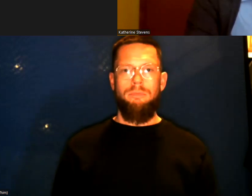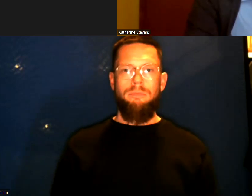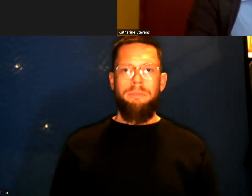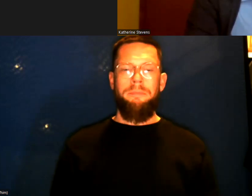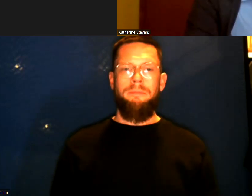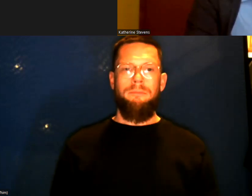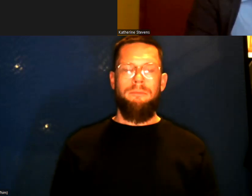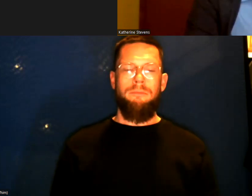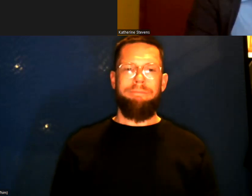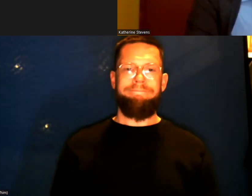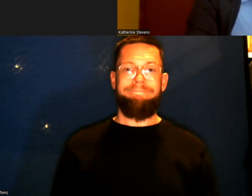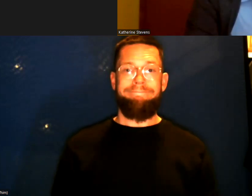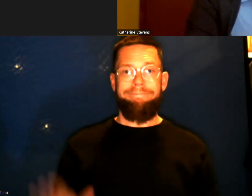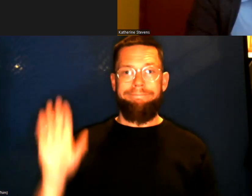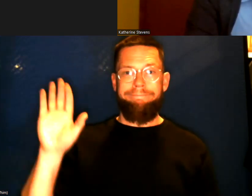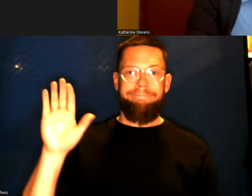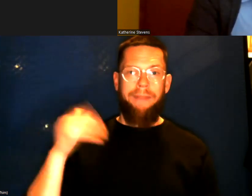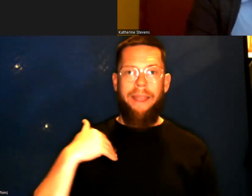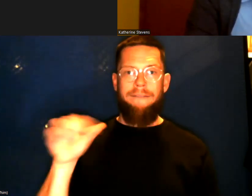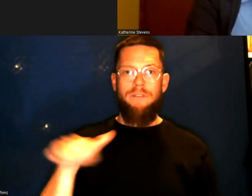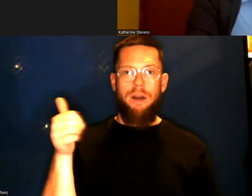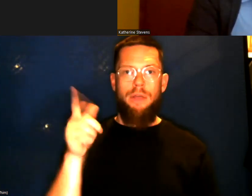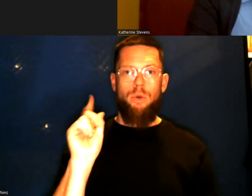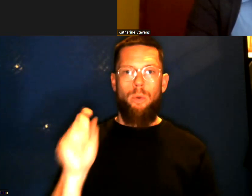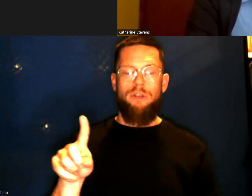I have another question. Sure. Sorry.